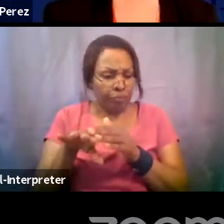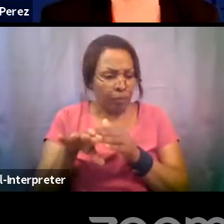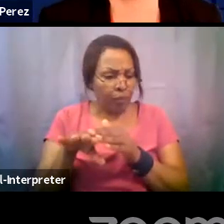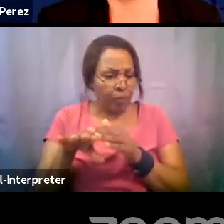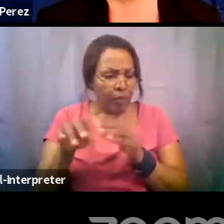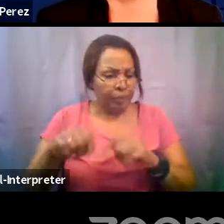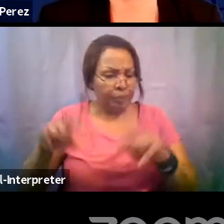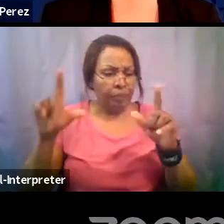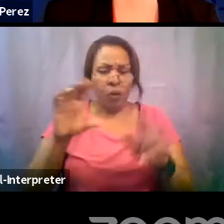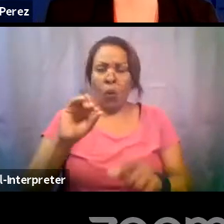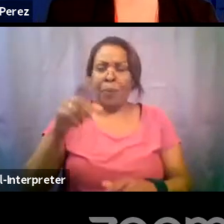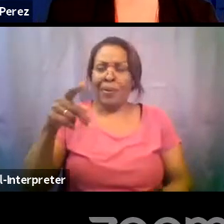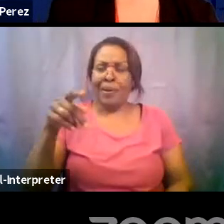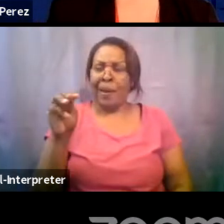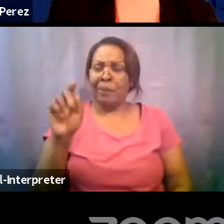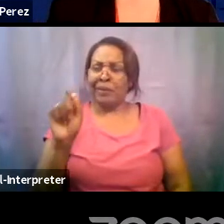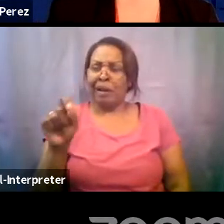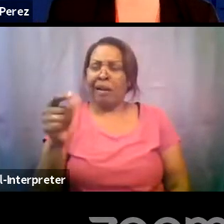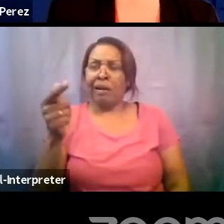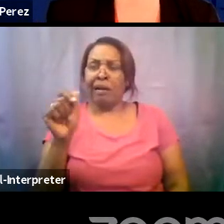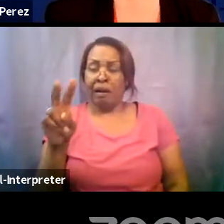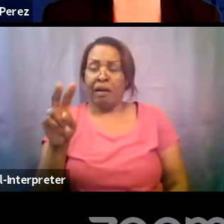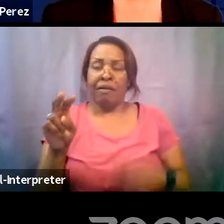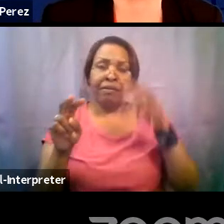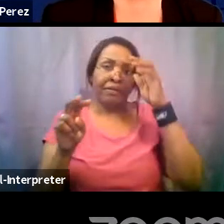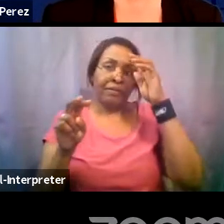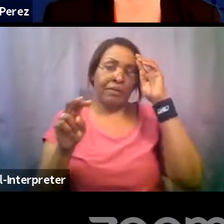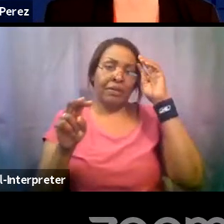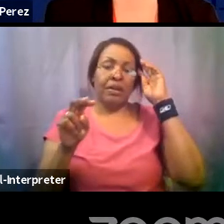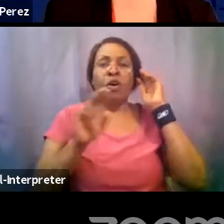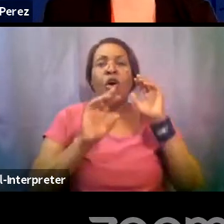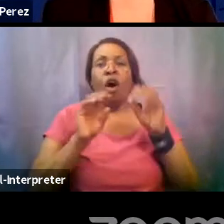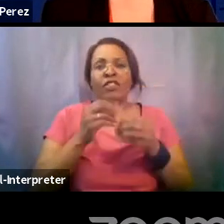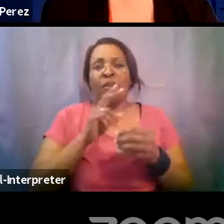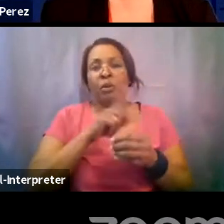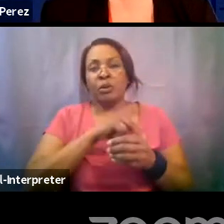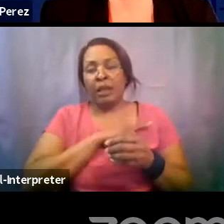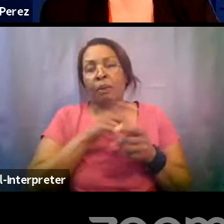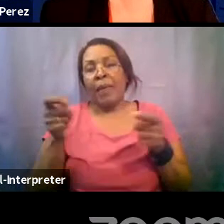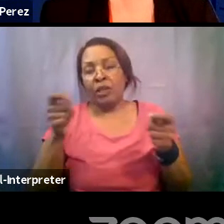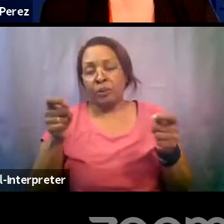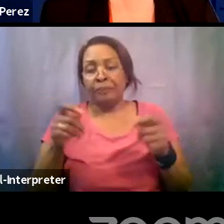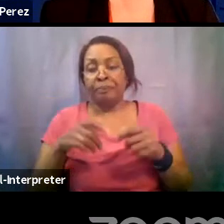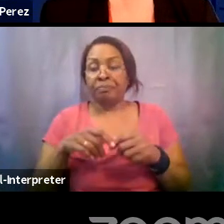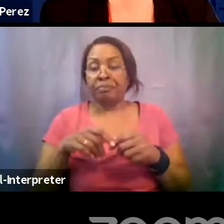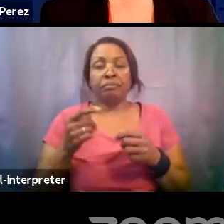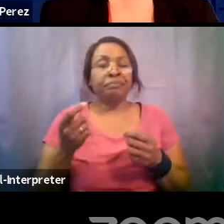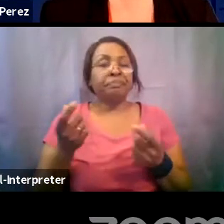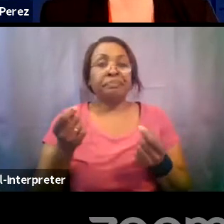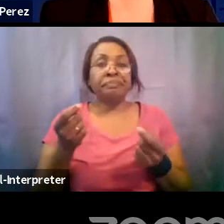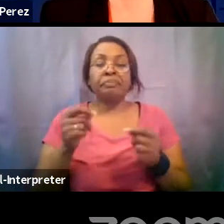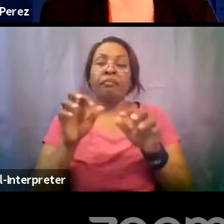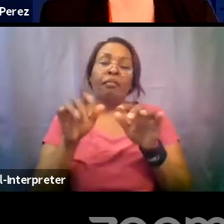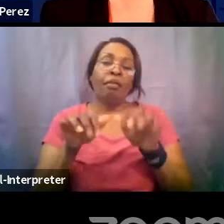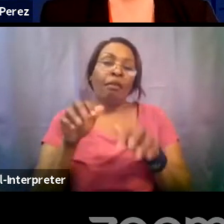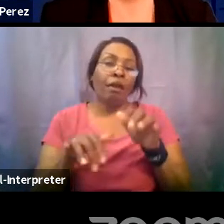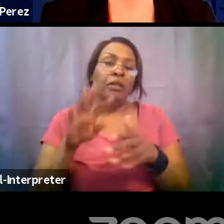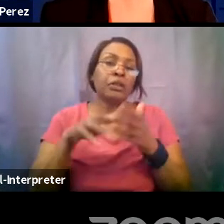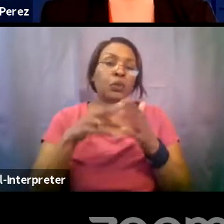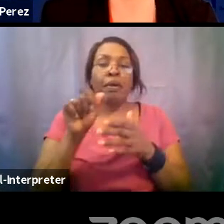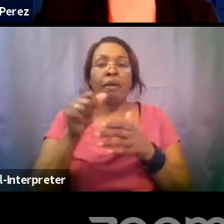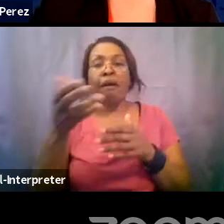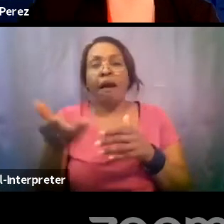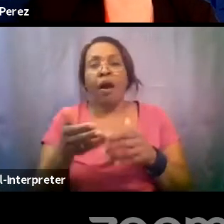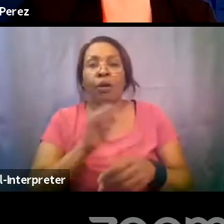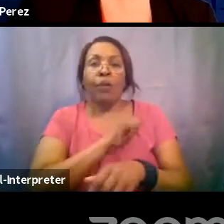to opm.gov, which is the Office of Personnel Management, and all you have to do is type in Schedule A Hiring